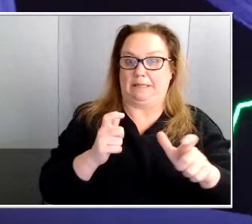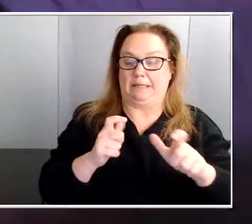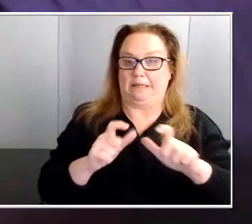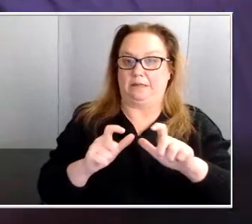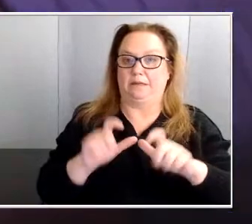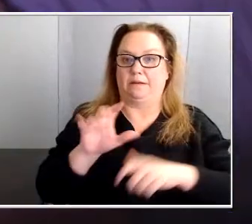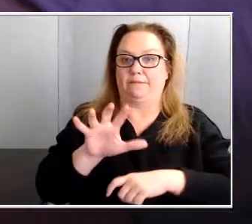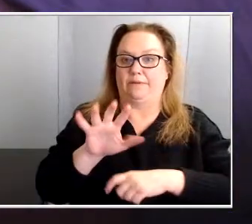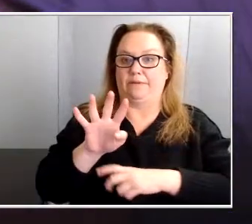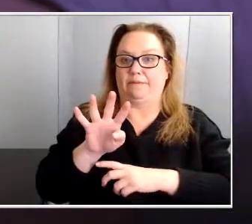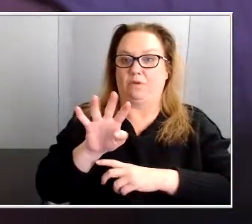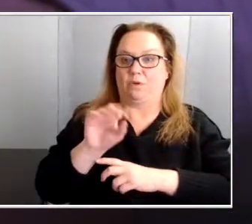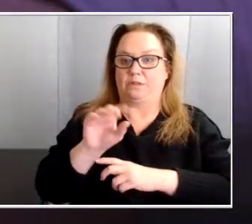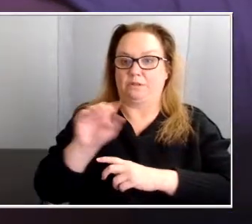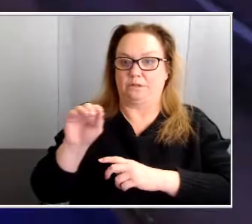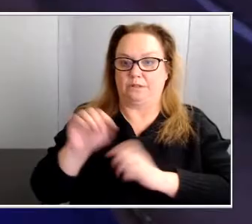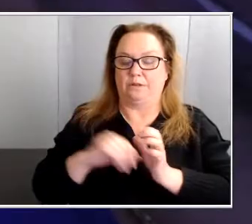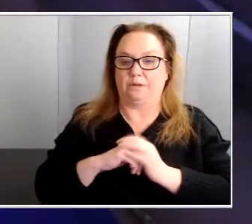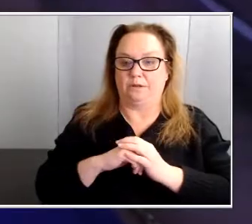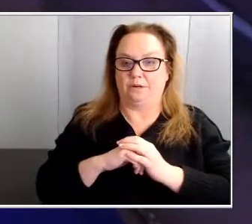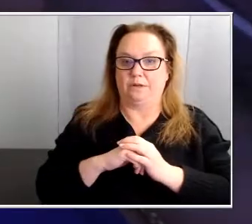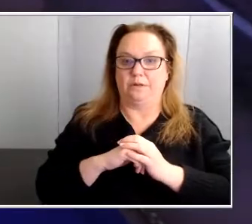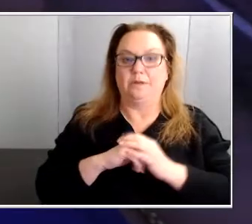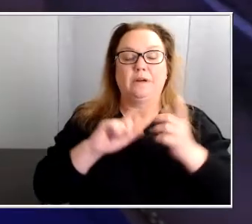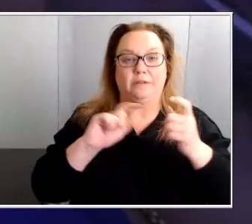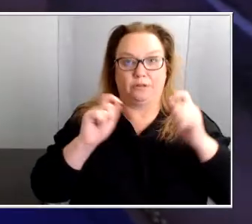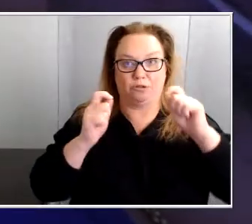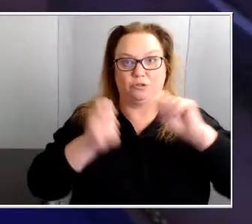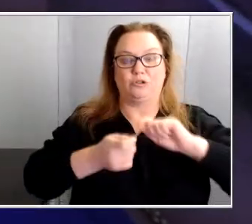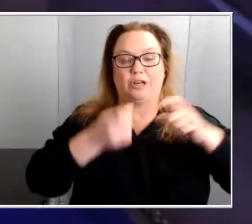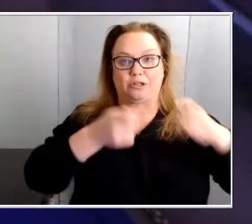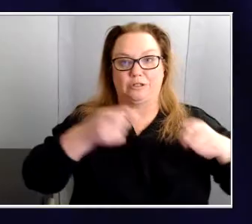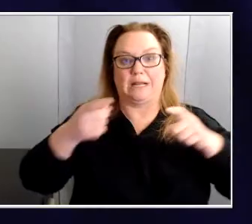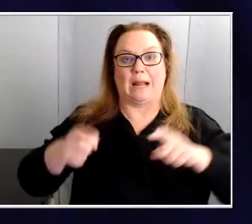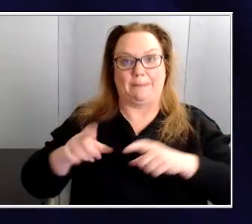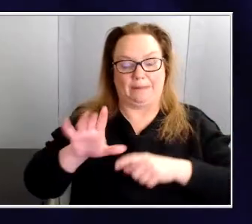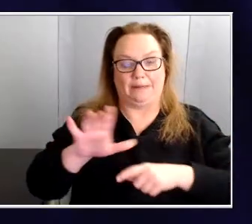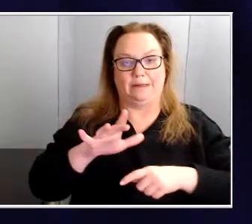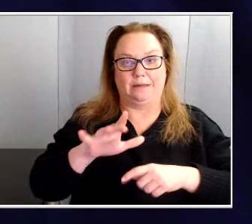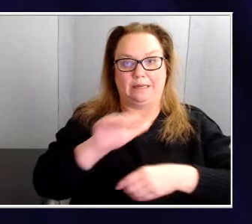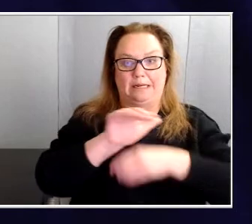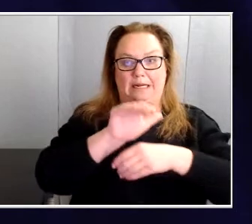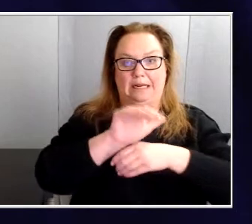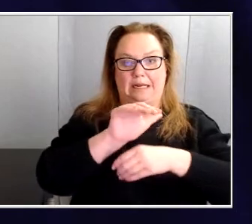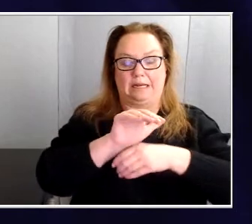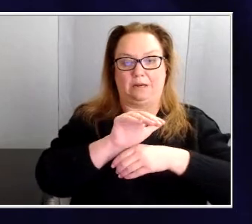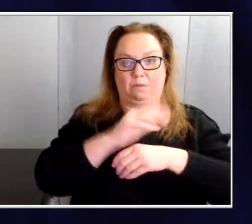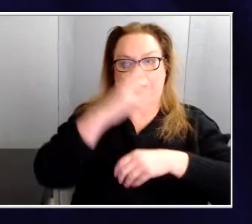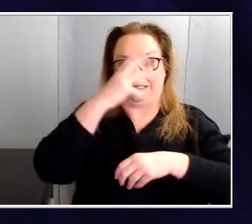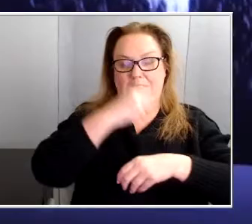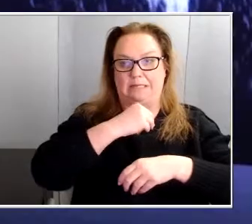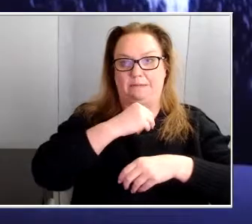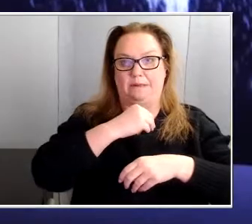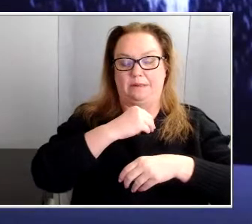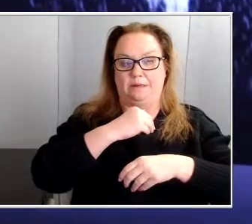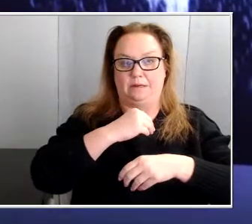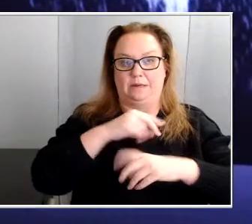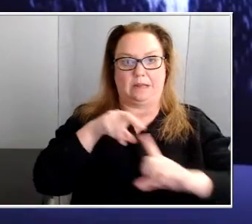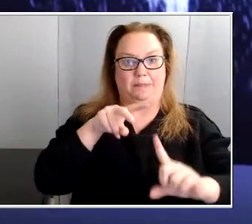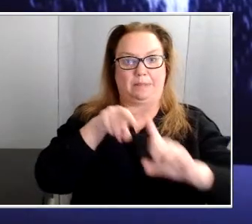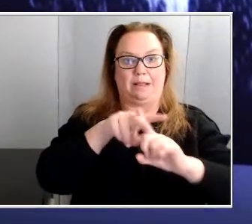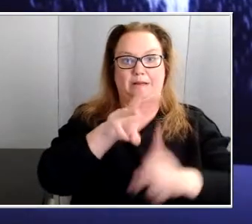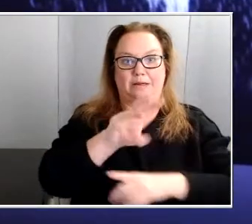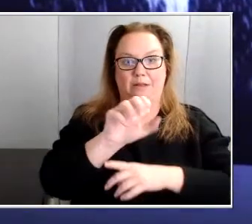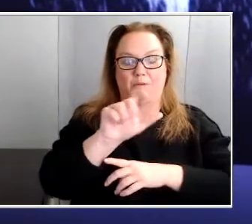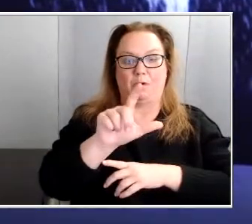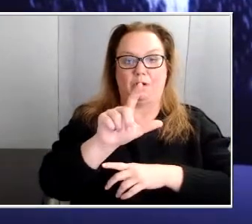5,400. There's changes that happen to you, you know, at night. When I go to bed, I'm plugged into the wall. It's kind of